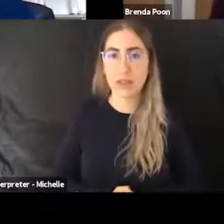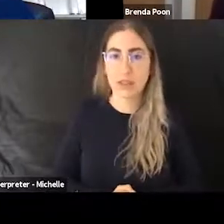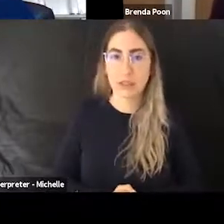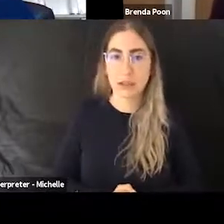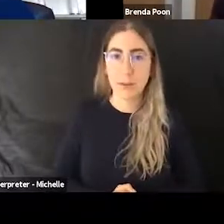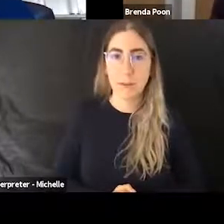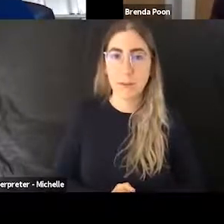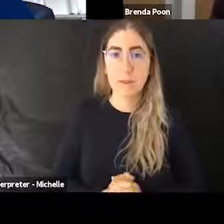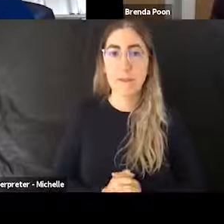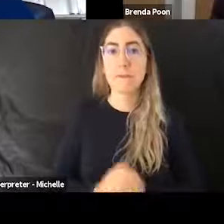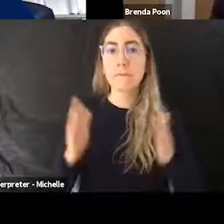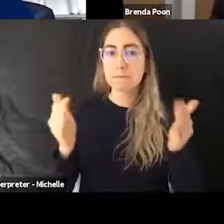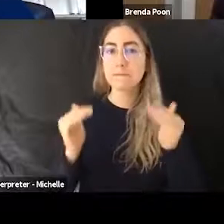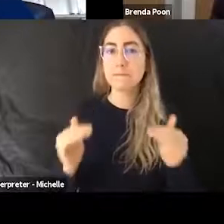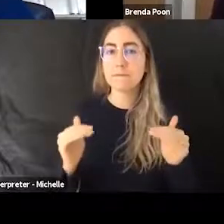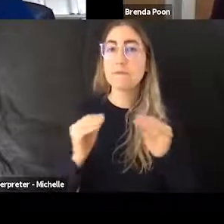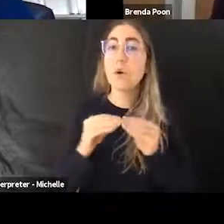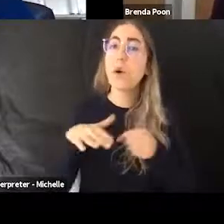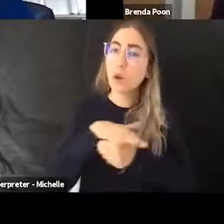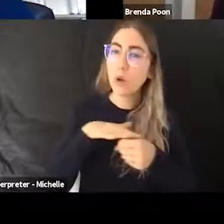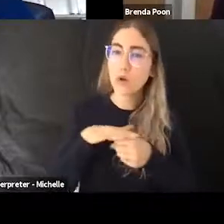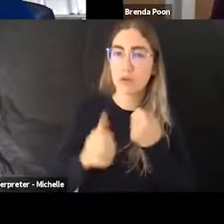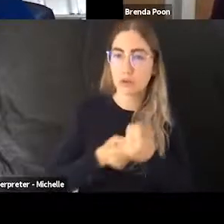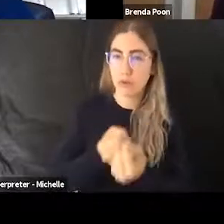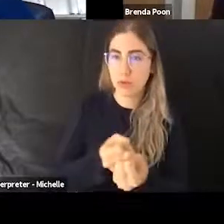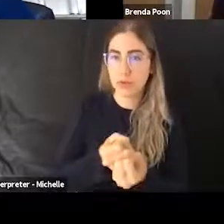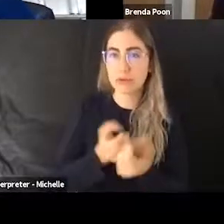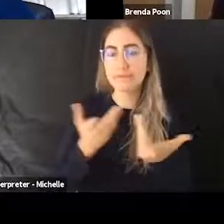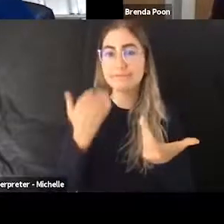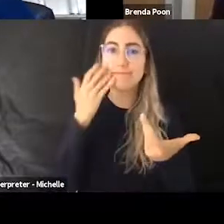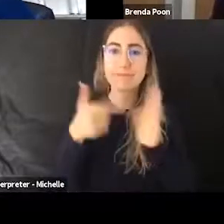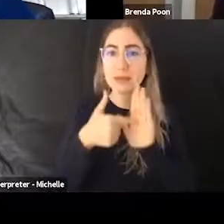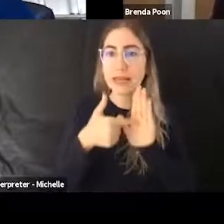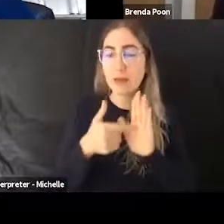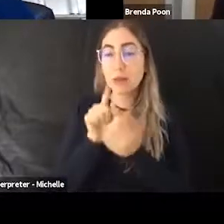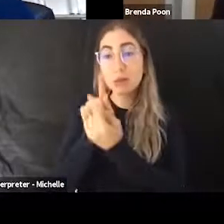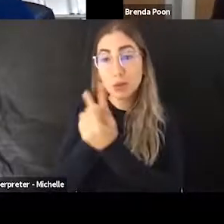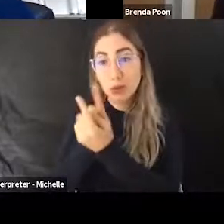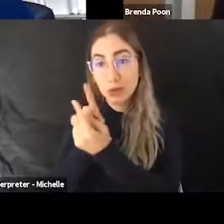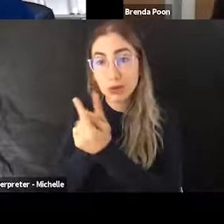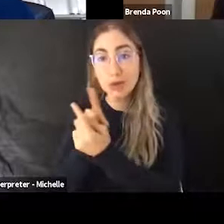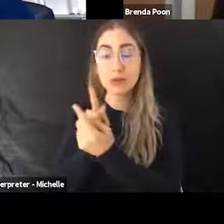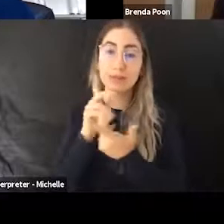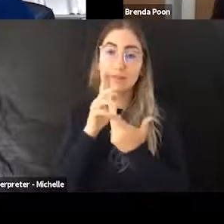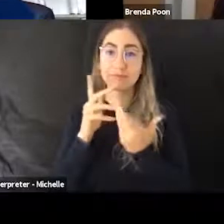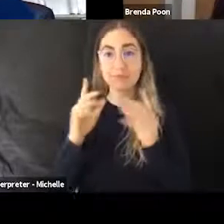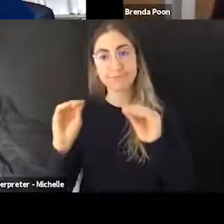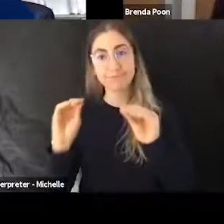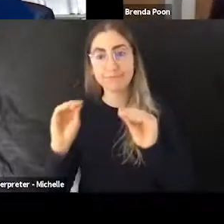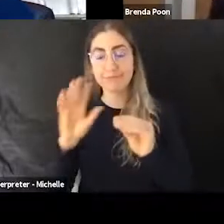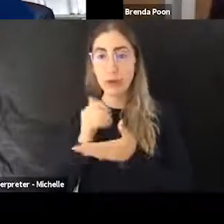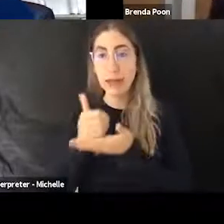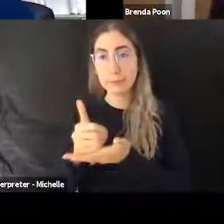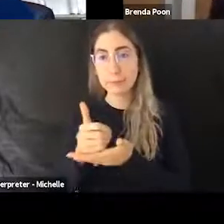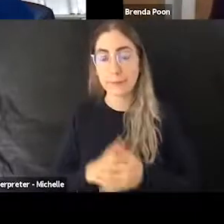more local supports available. So the idea of having tutors or tutorials would be very helpful. And I